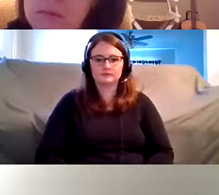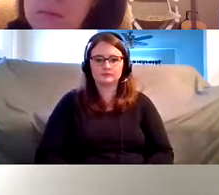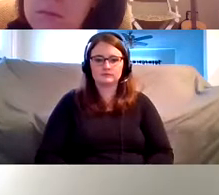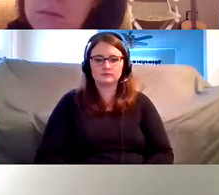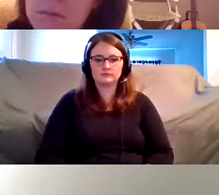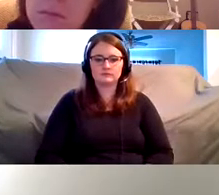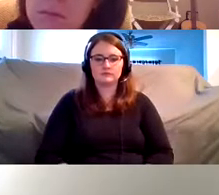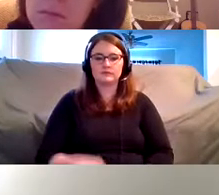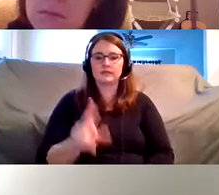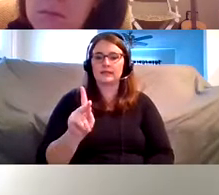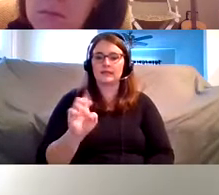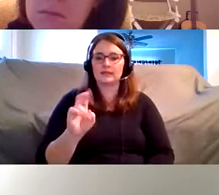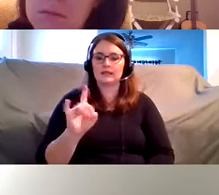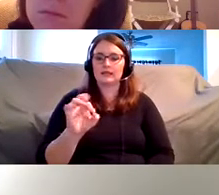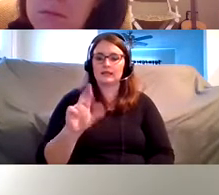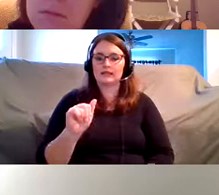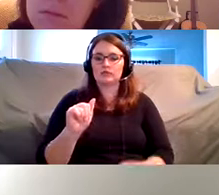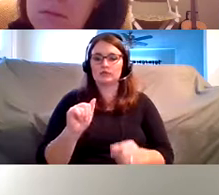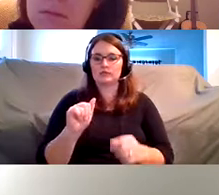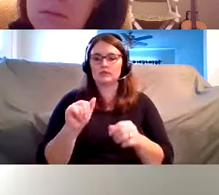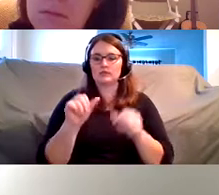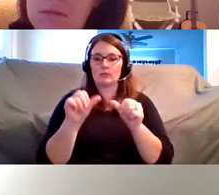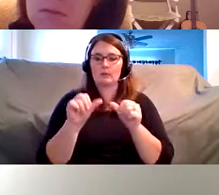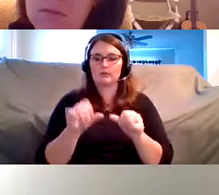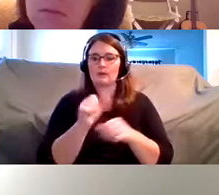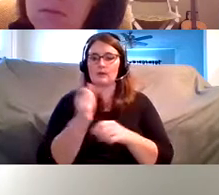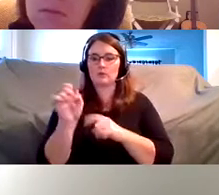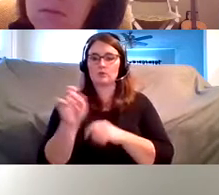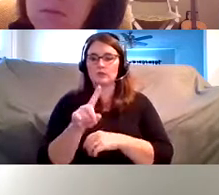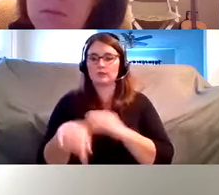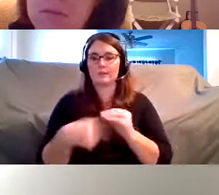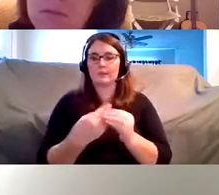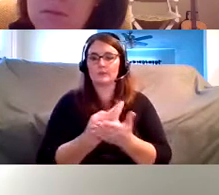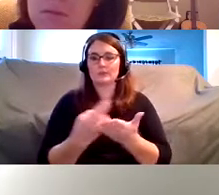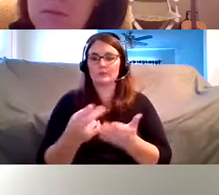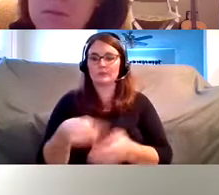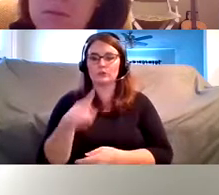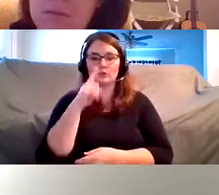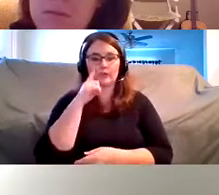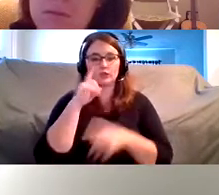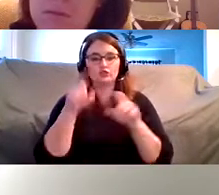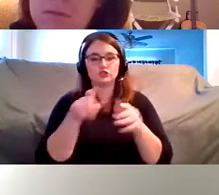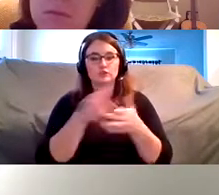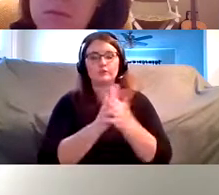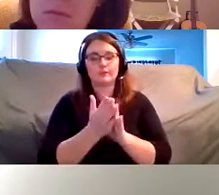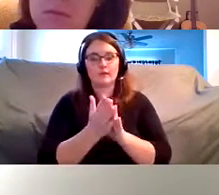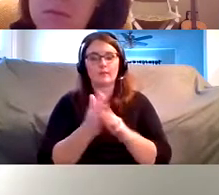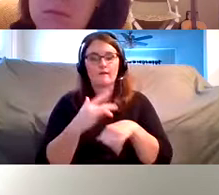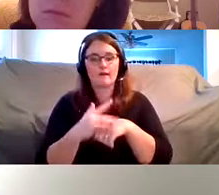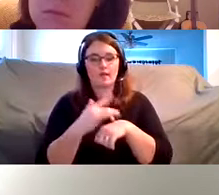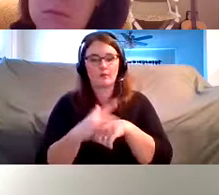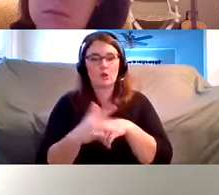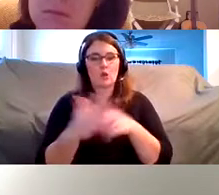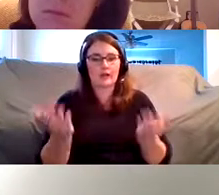Kendra just posted another question about resources that you think should become available at our institution.